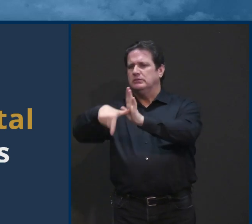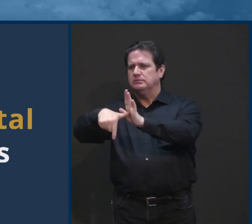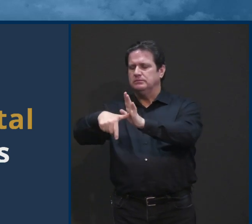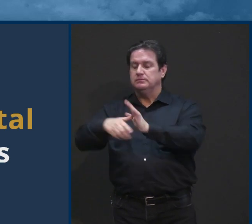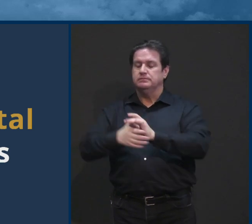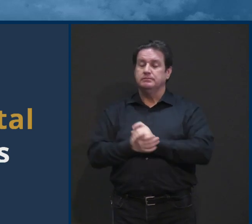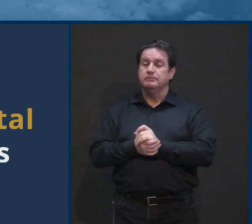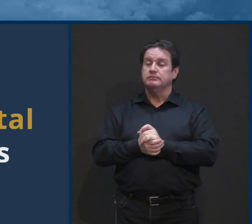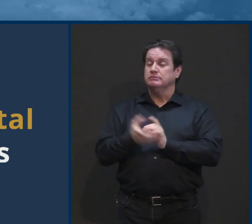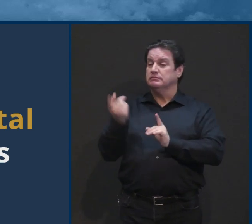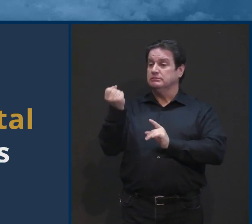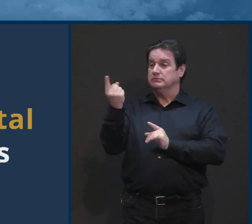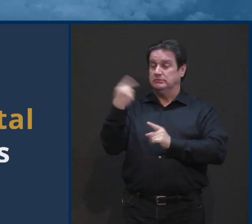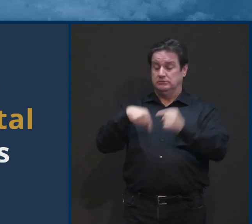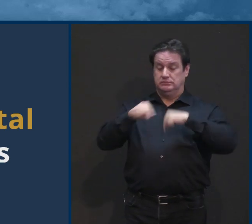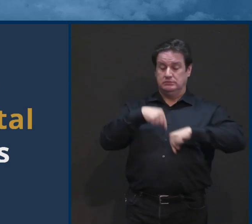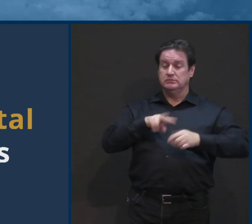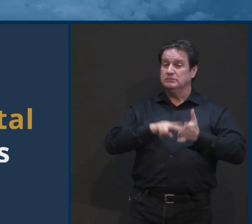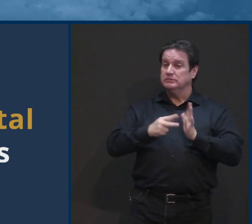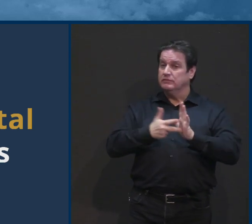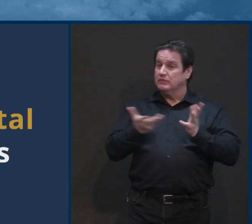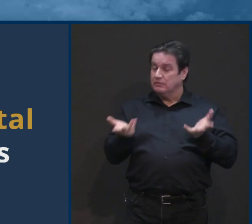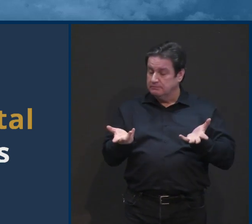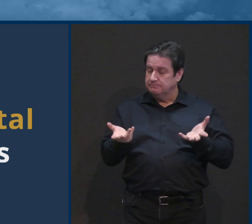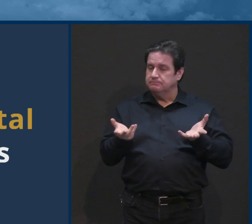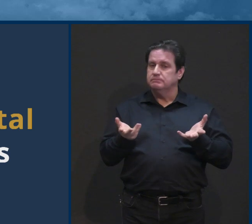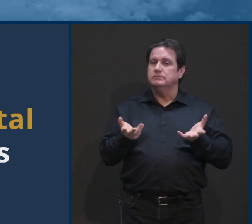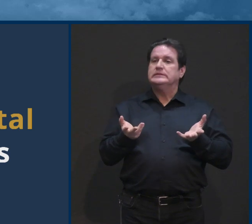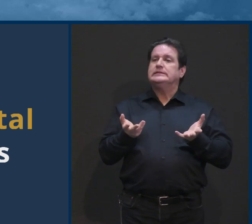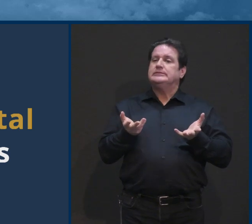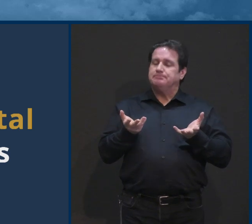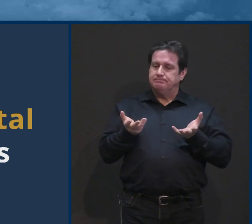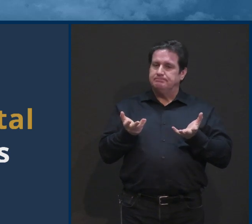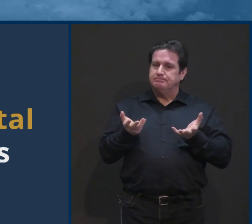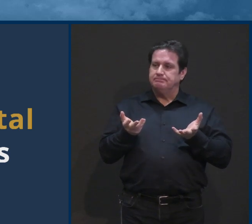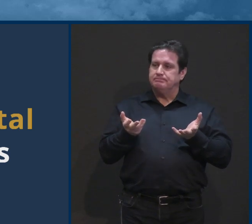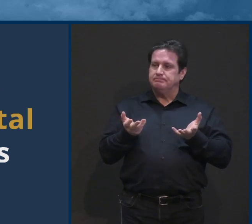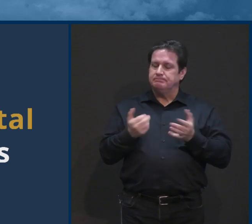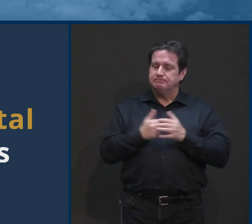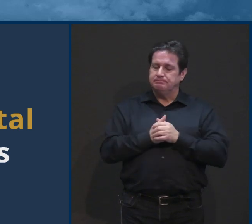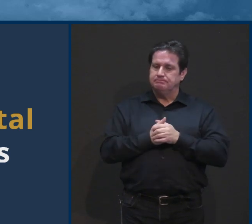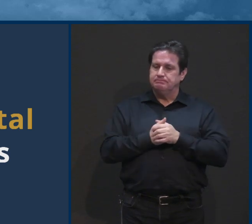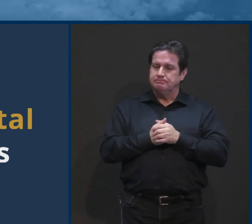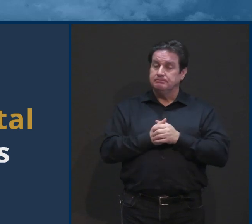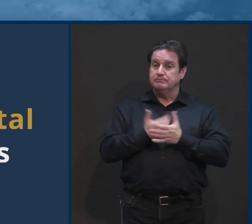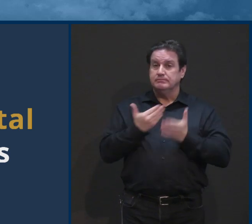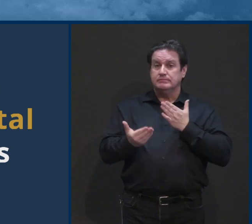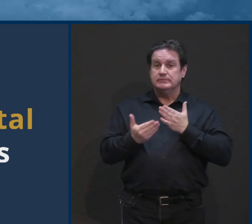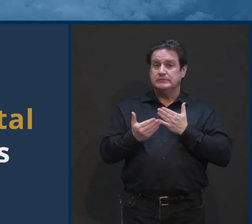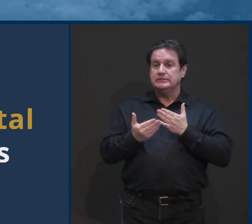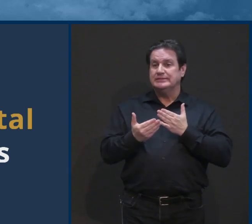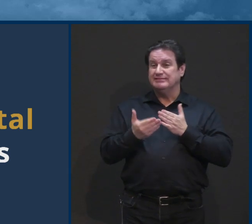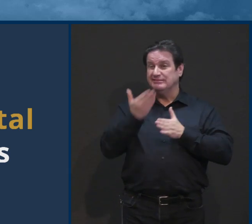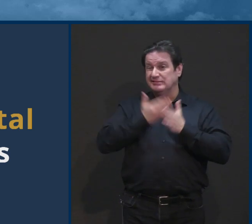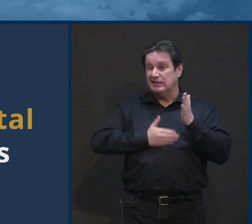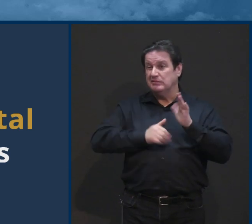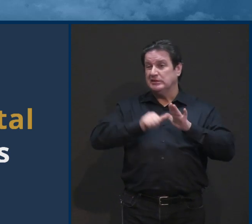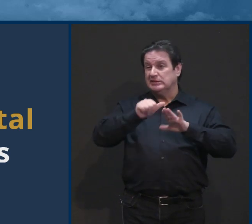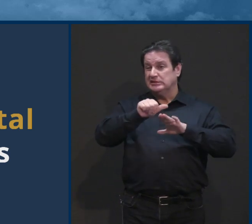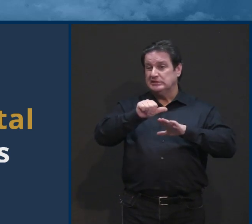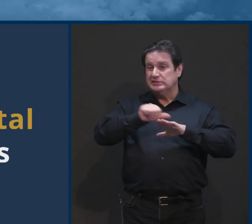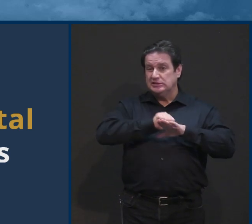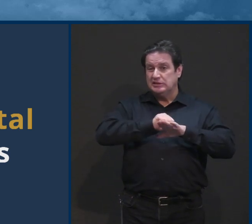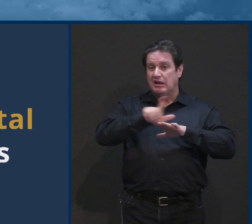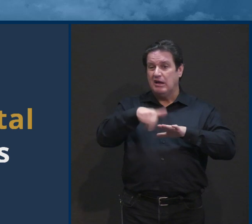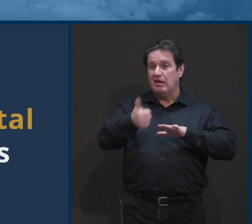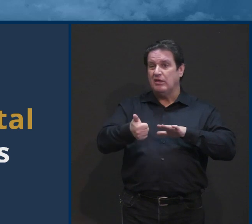that means that there comes a time where they may have to curtail some of that activity because